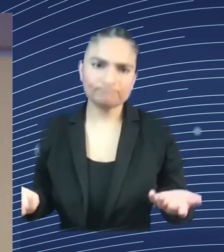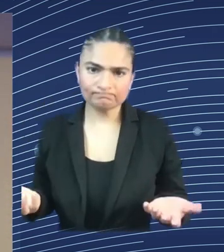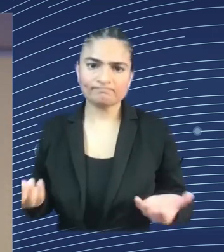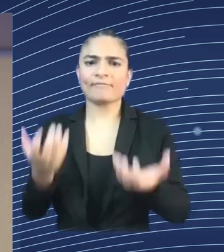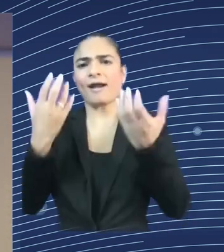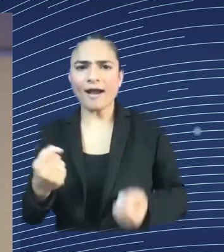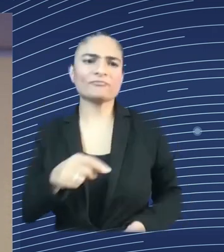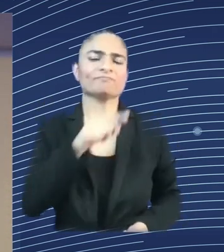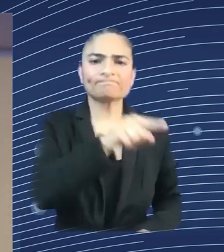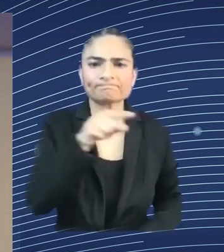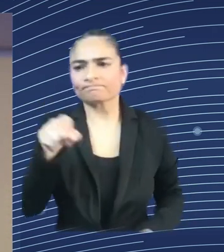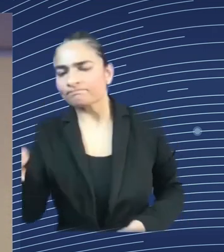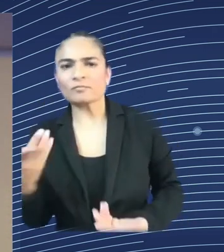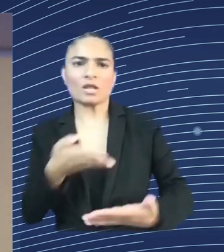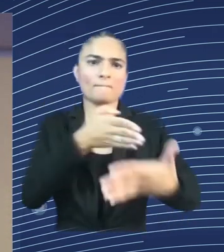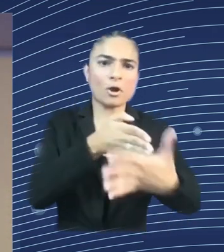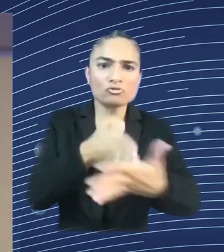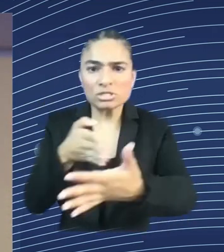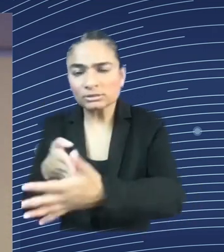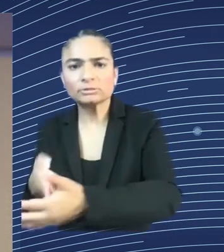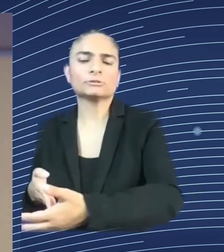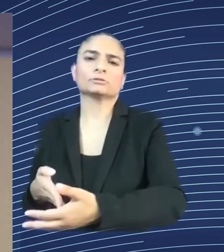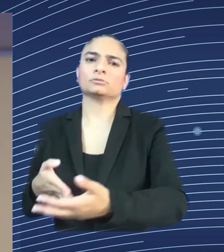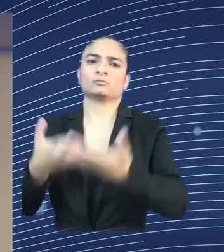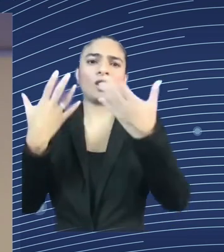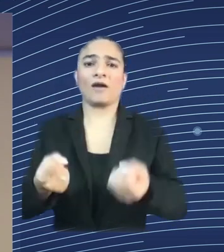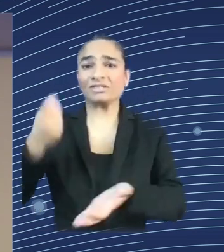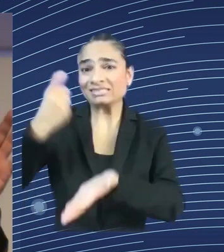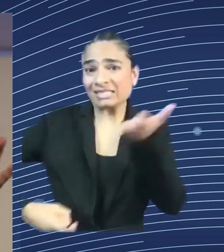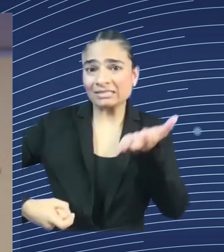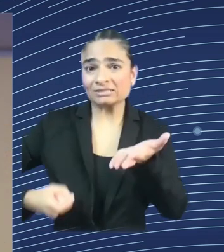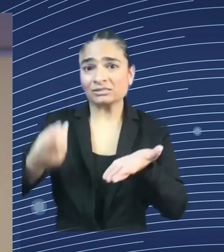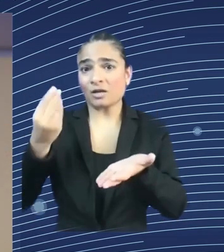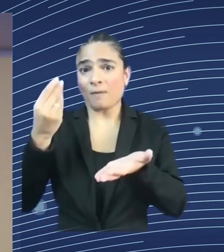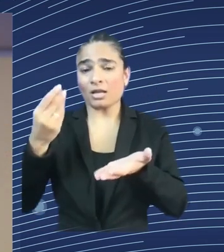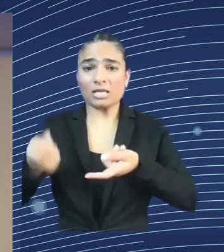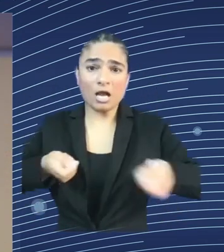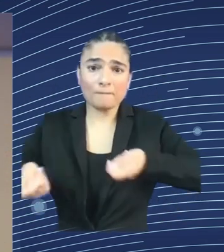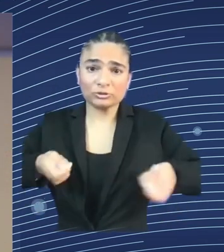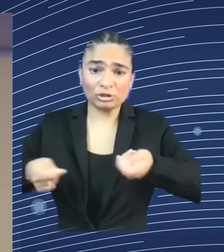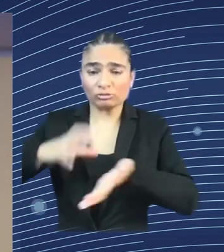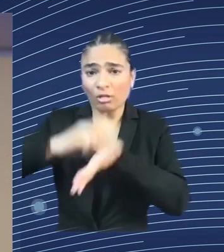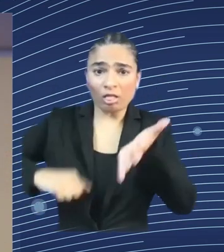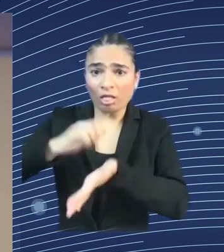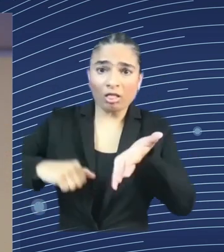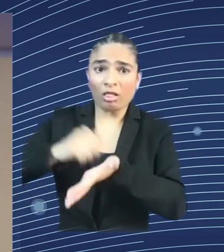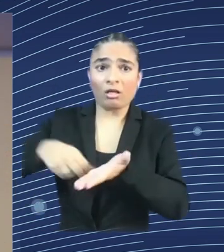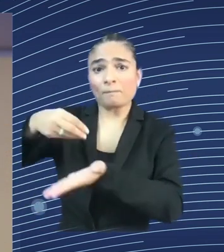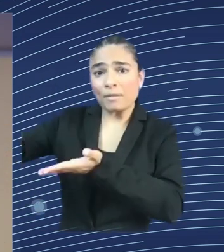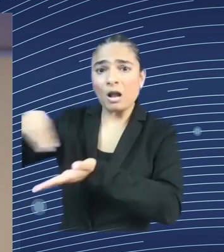always a difficult one, and it's not only in our country, if in general. It has nothing to do as such